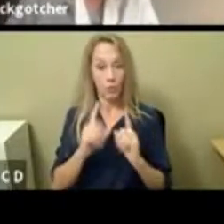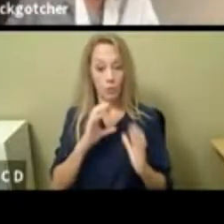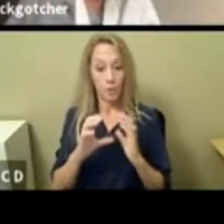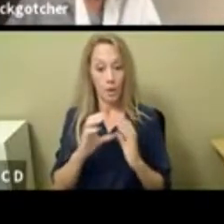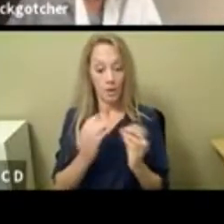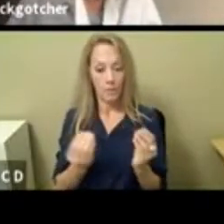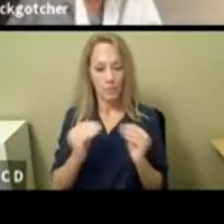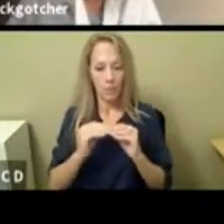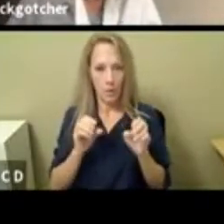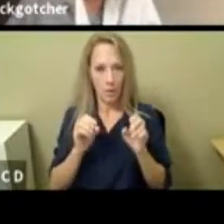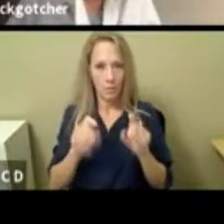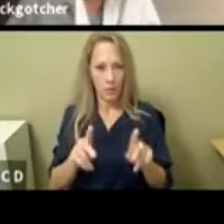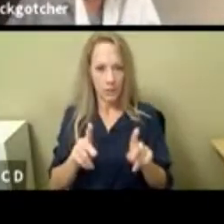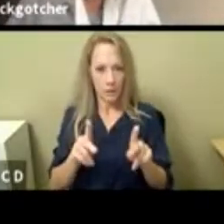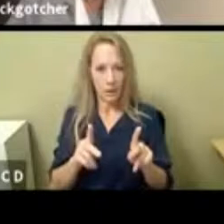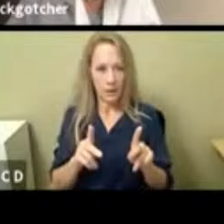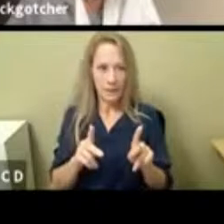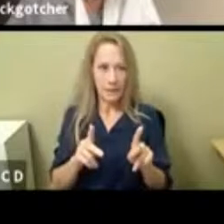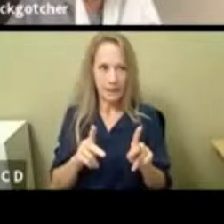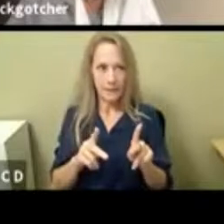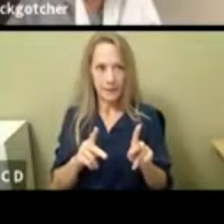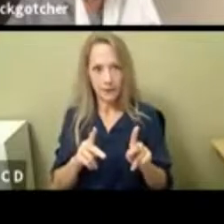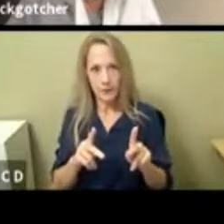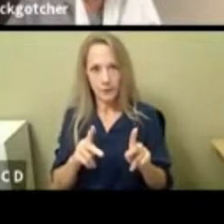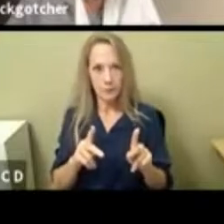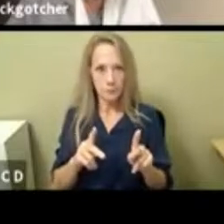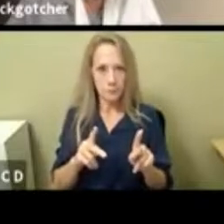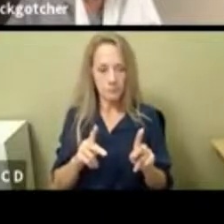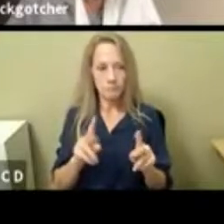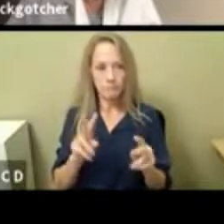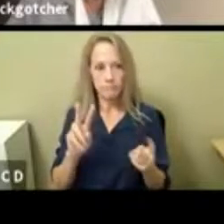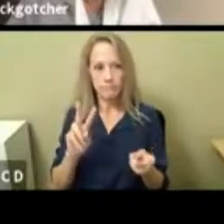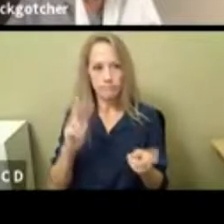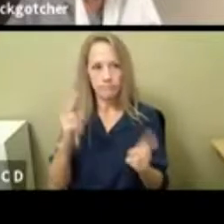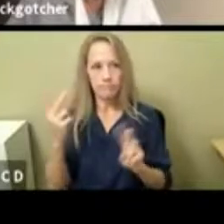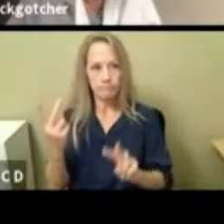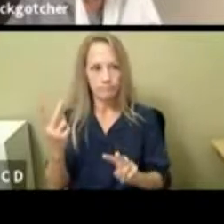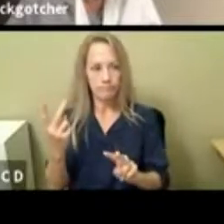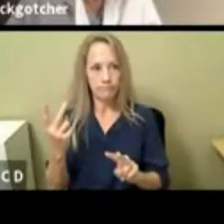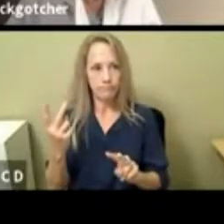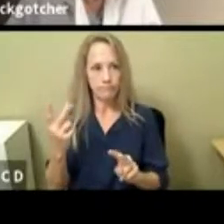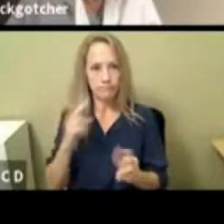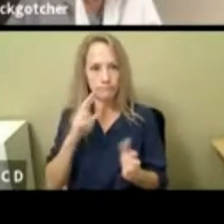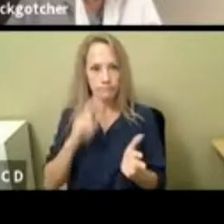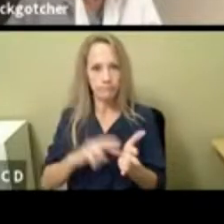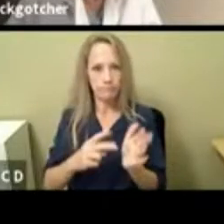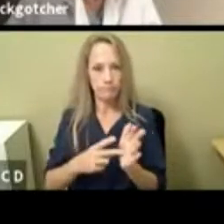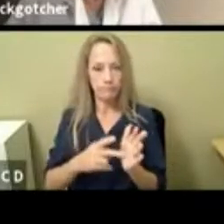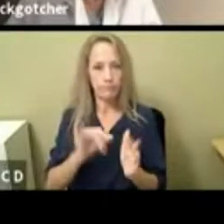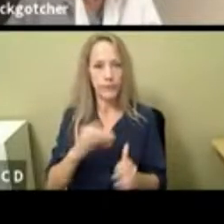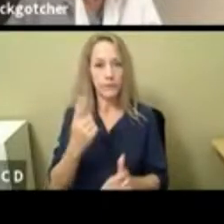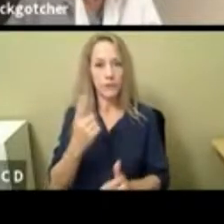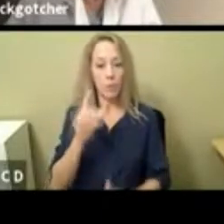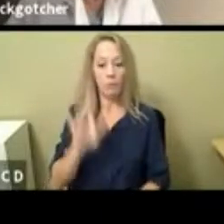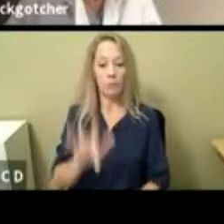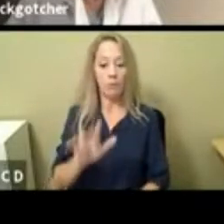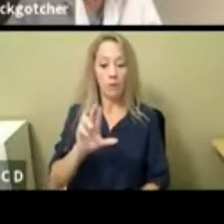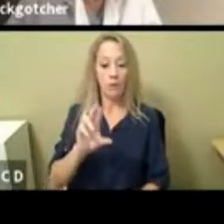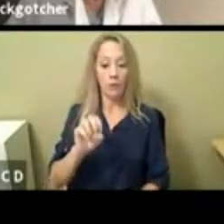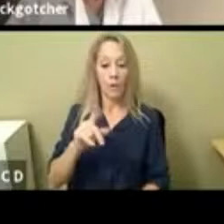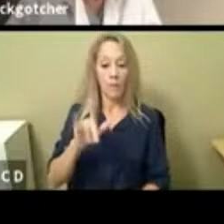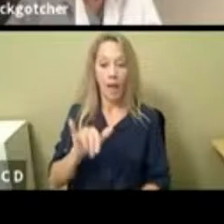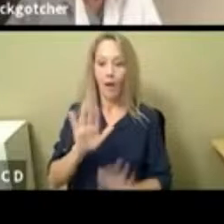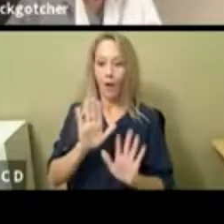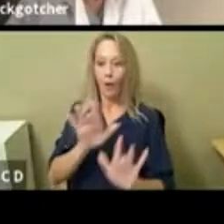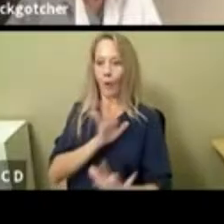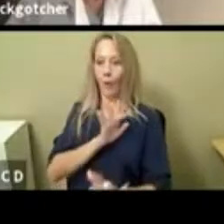opportunities there are for inadvertent deliberation. If someone hits a reply and says, boy, this is a great article, I'm